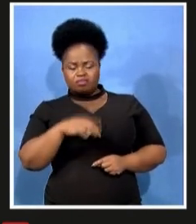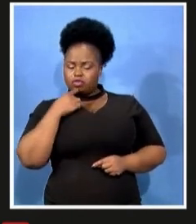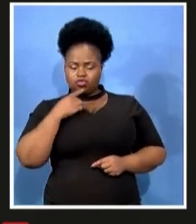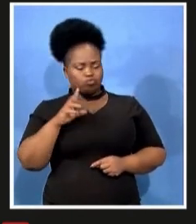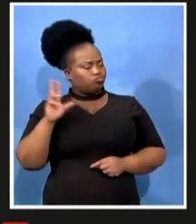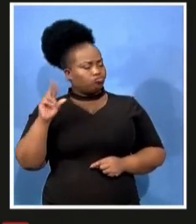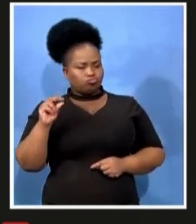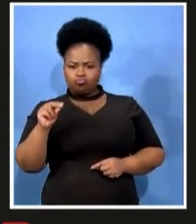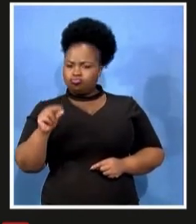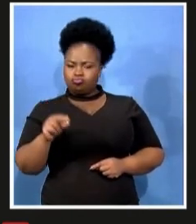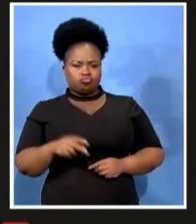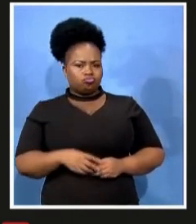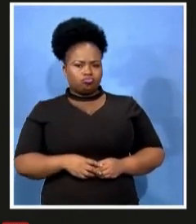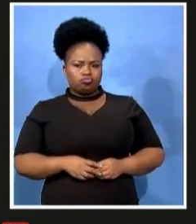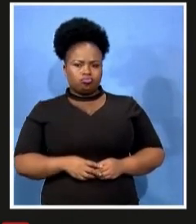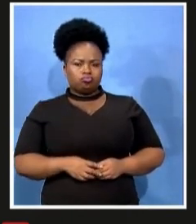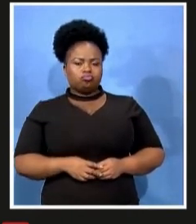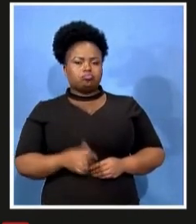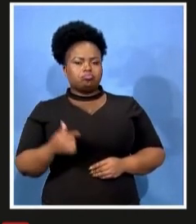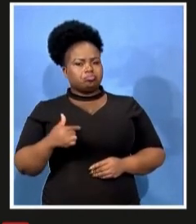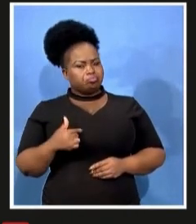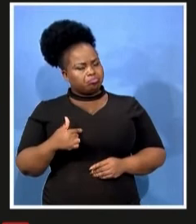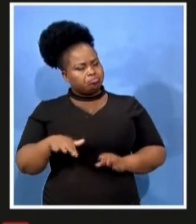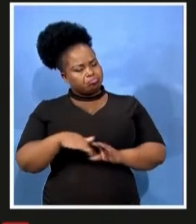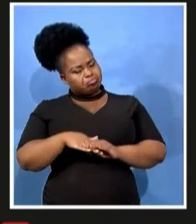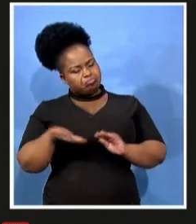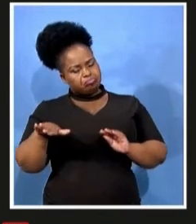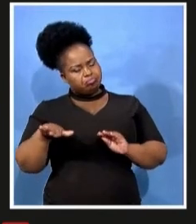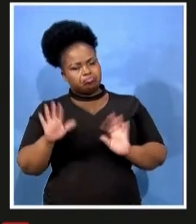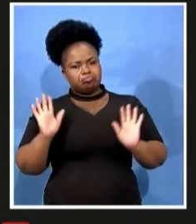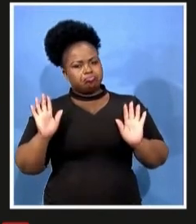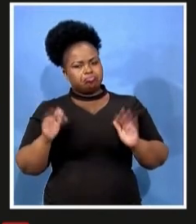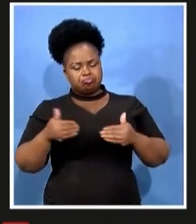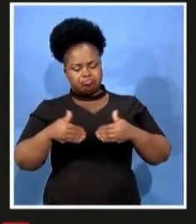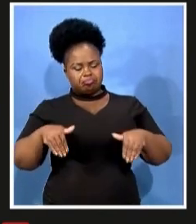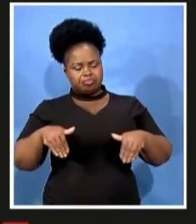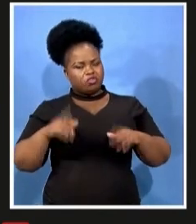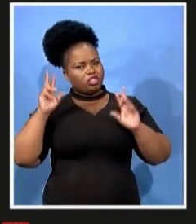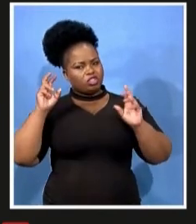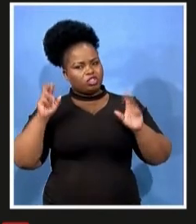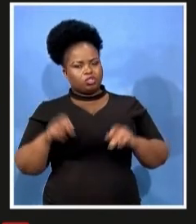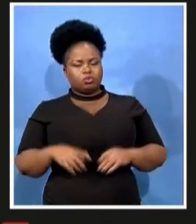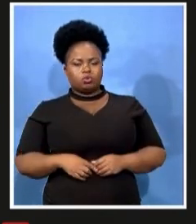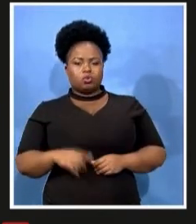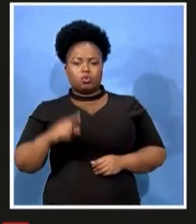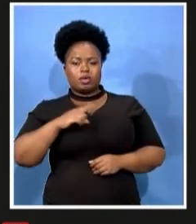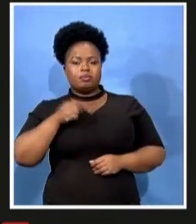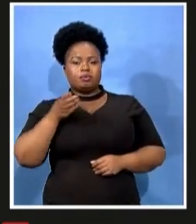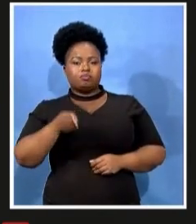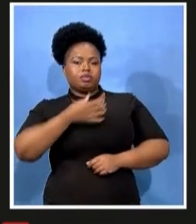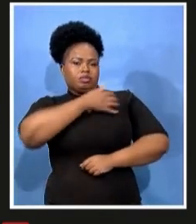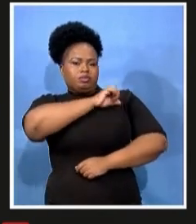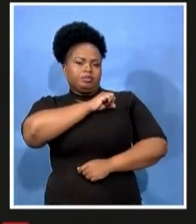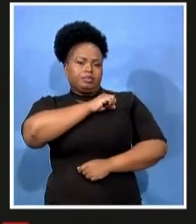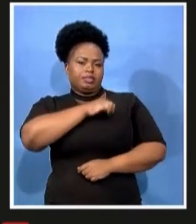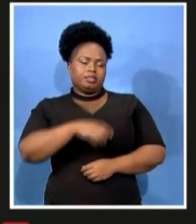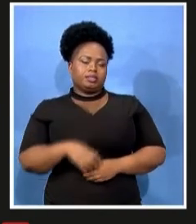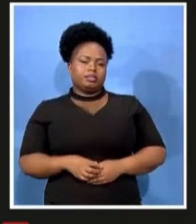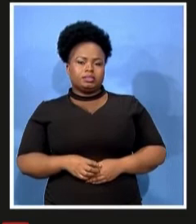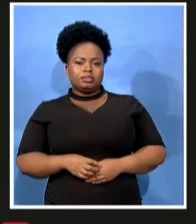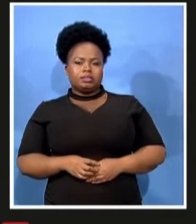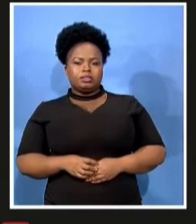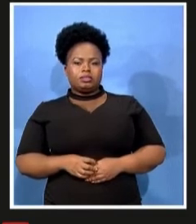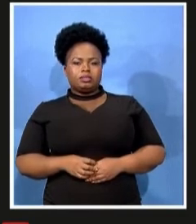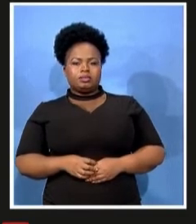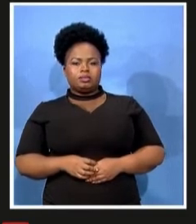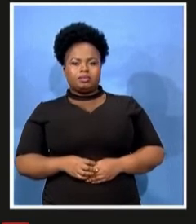excuse myself from the issues from being in the hospital and ask a question. That is how dedicated and